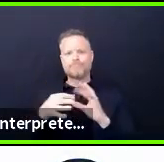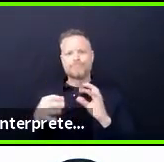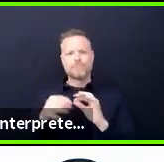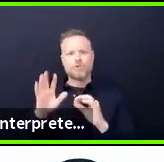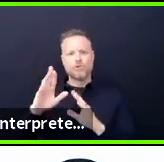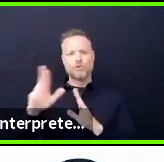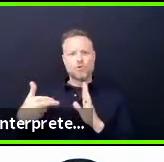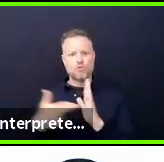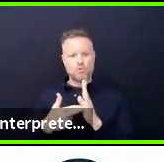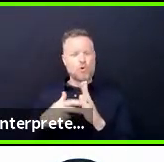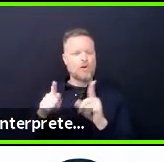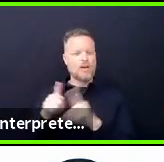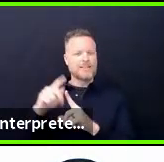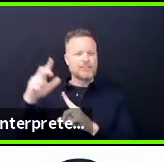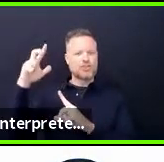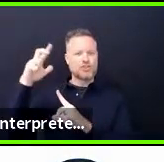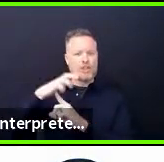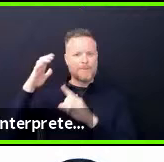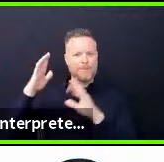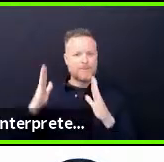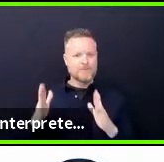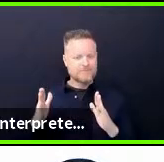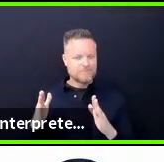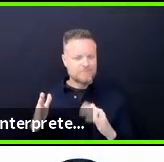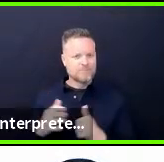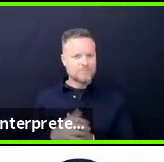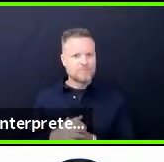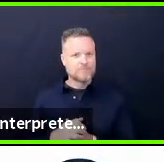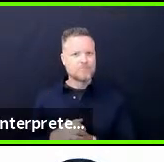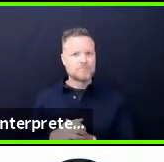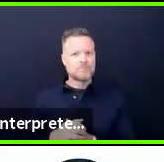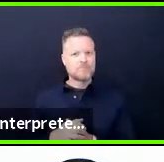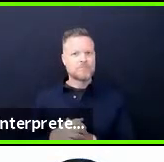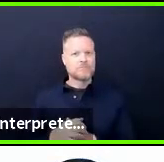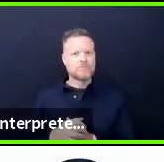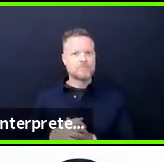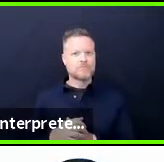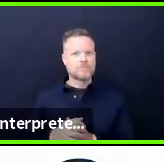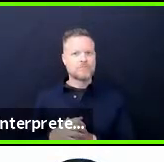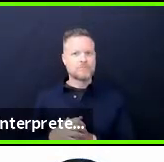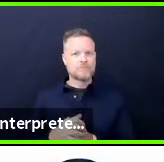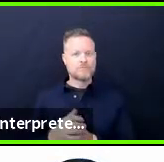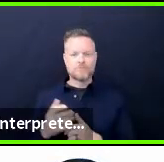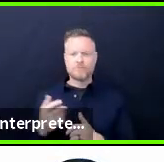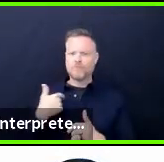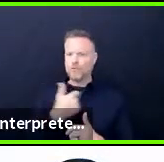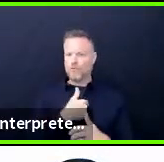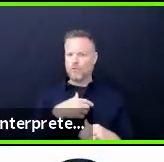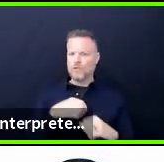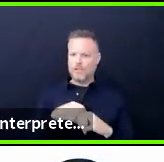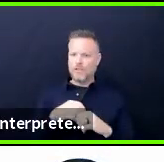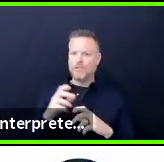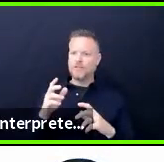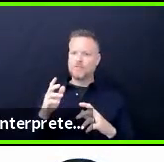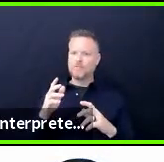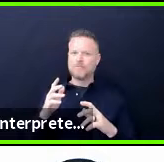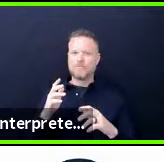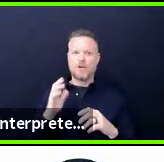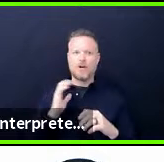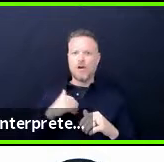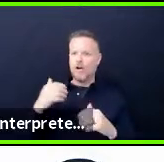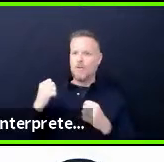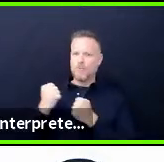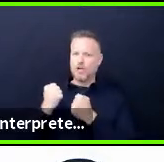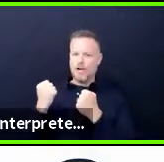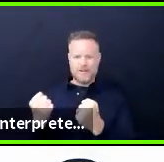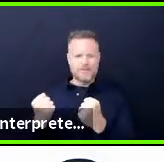as champion? I think a lot of us who are in the predominant culture don't really appreciate the importance